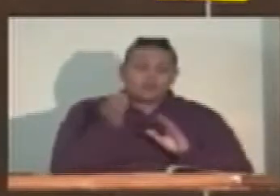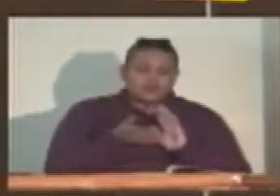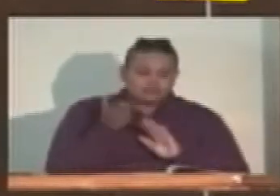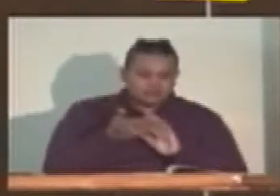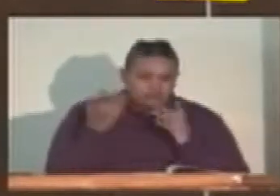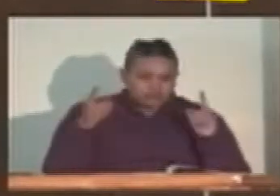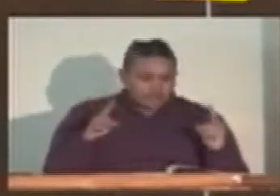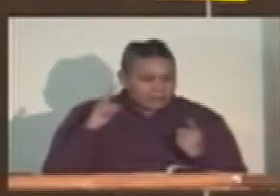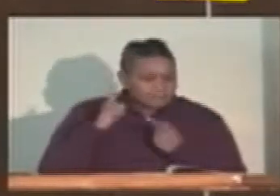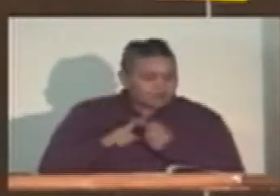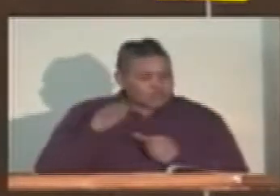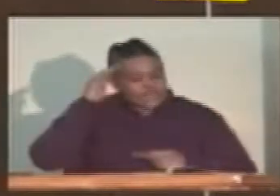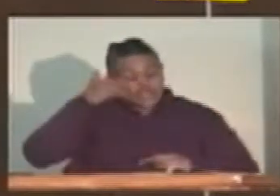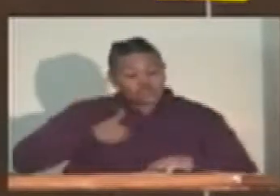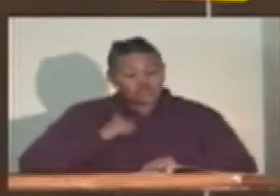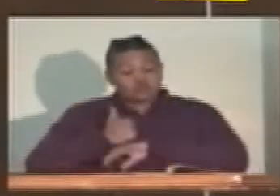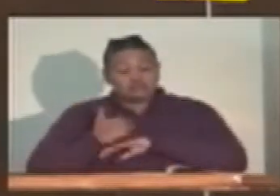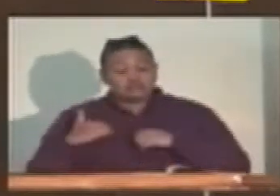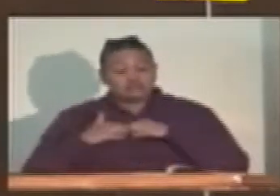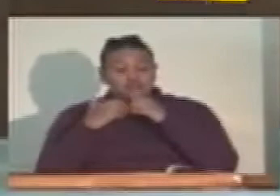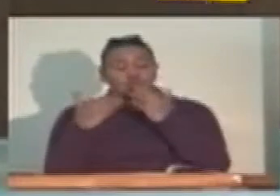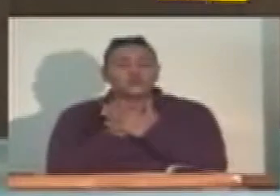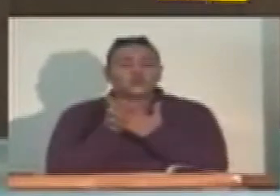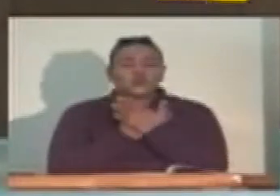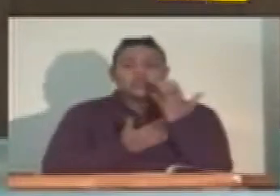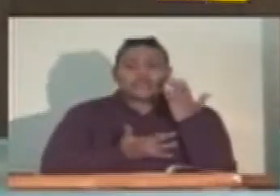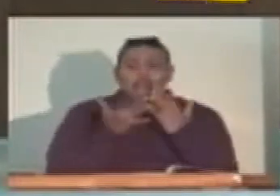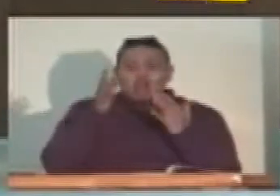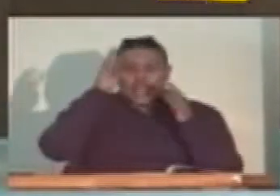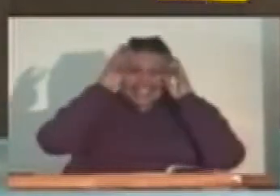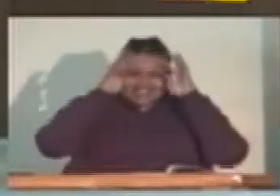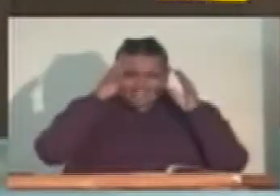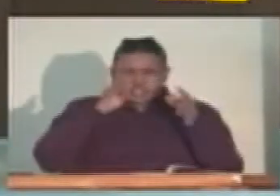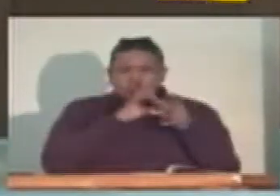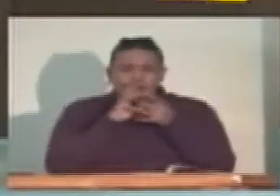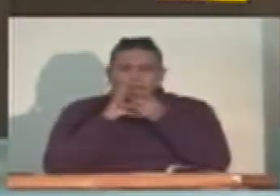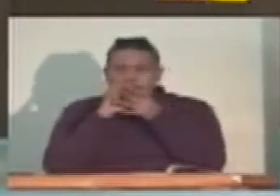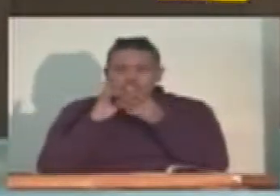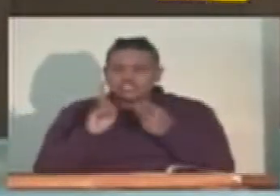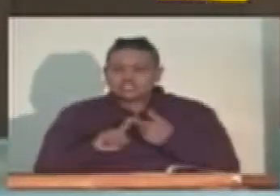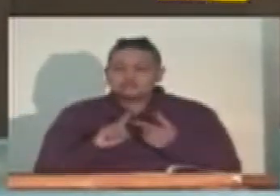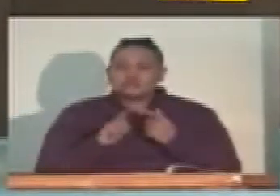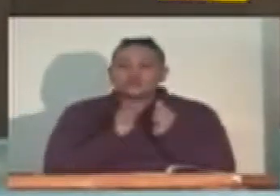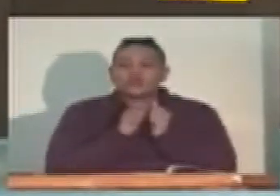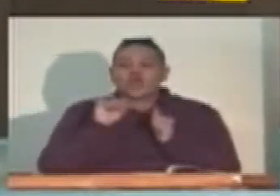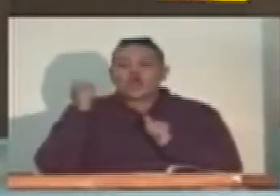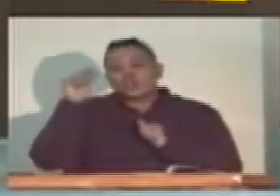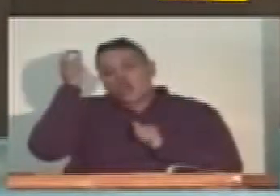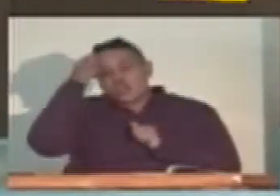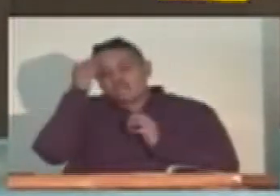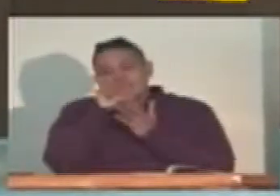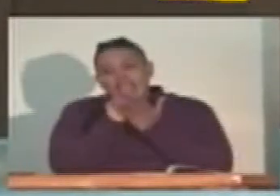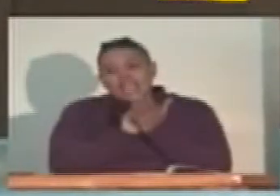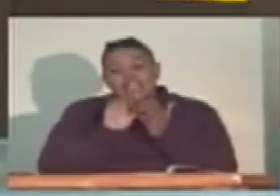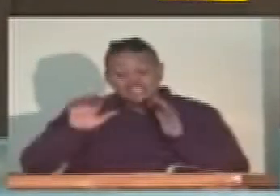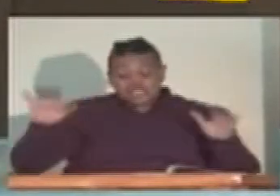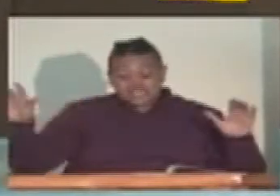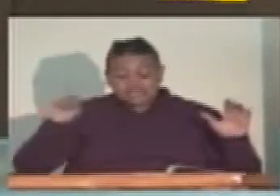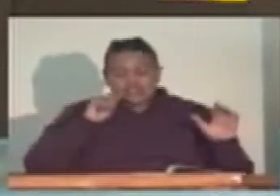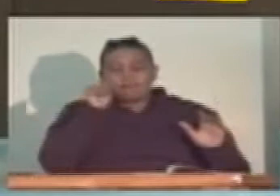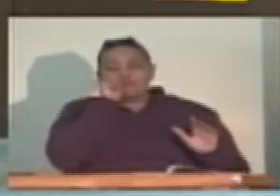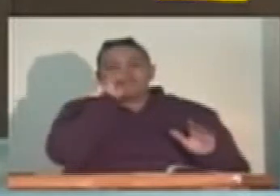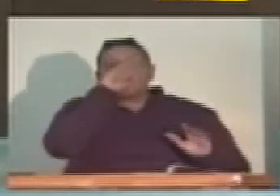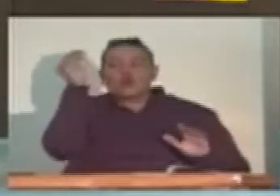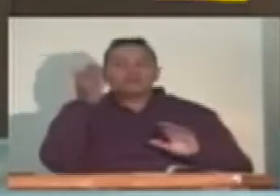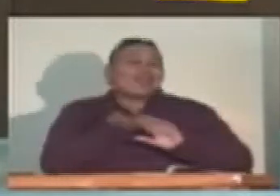well as introducing technology, innovations, partnerships with other government agencies and private sector